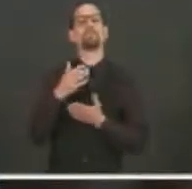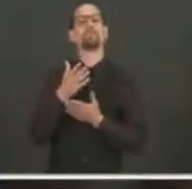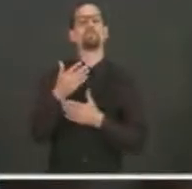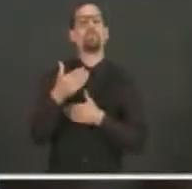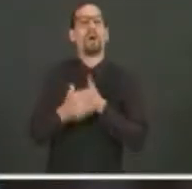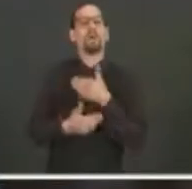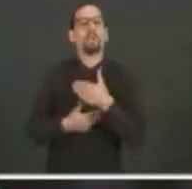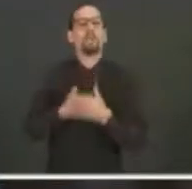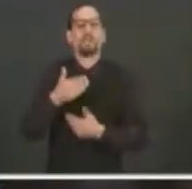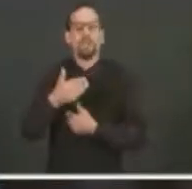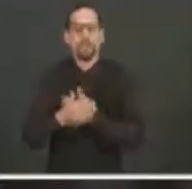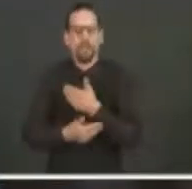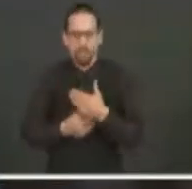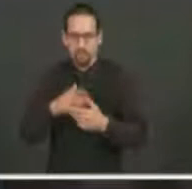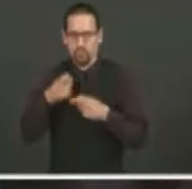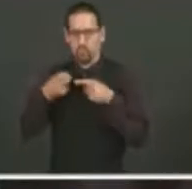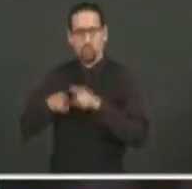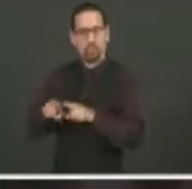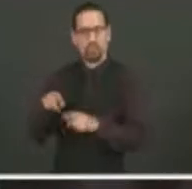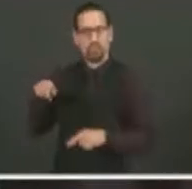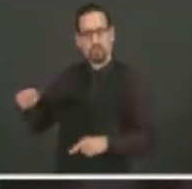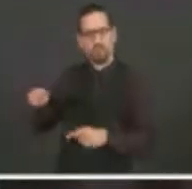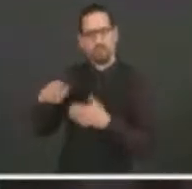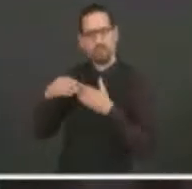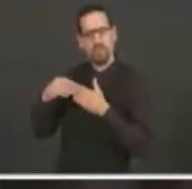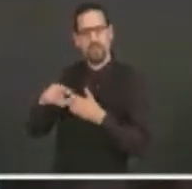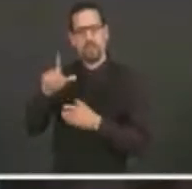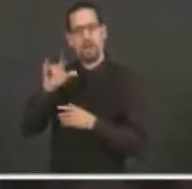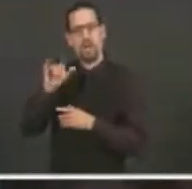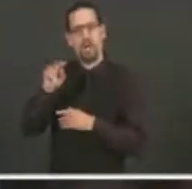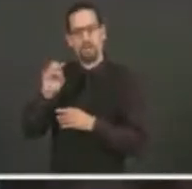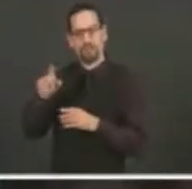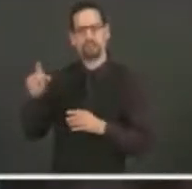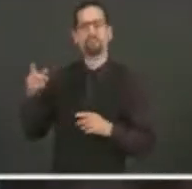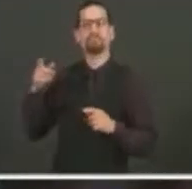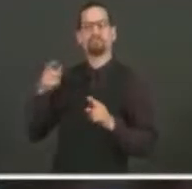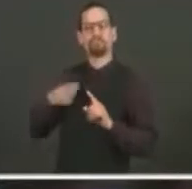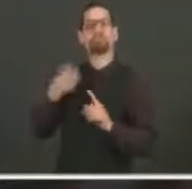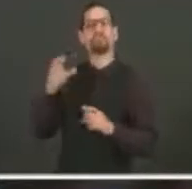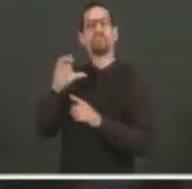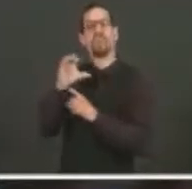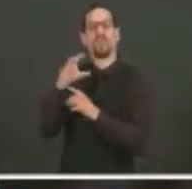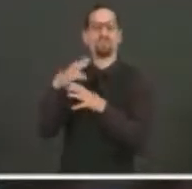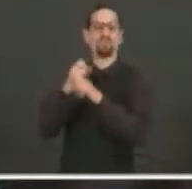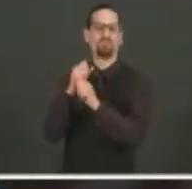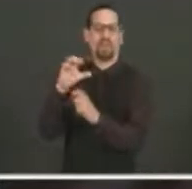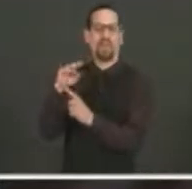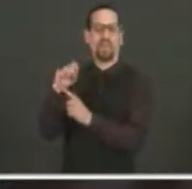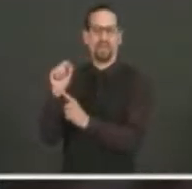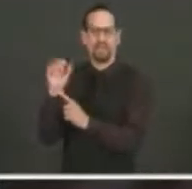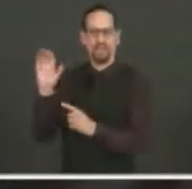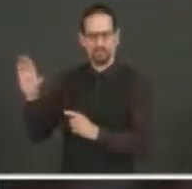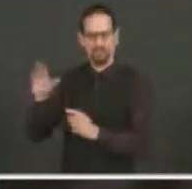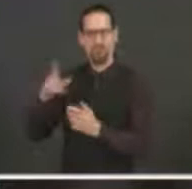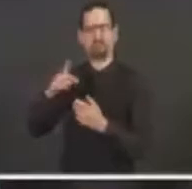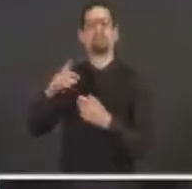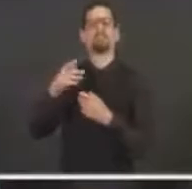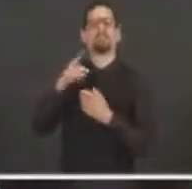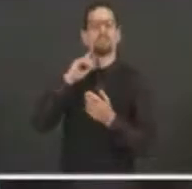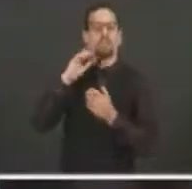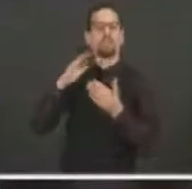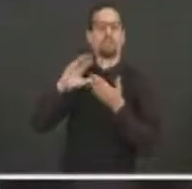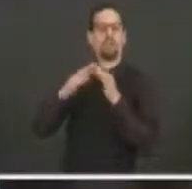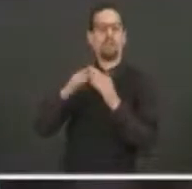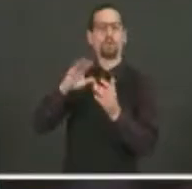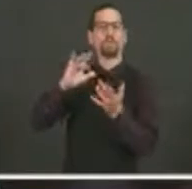with guidance that CMS has provided, Centers for Medicaid and Medicare, that oversees